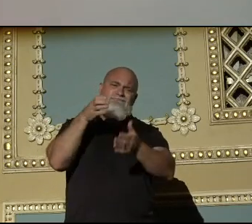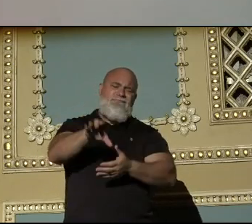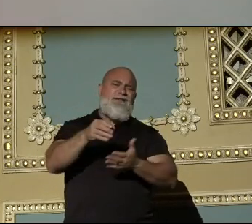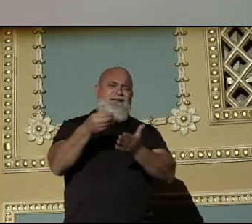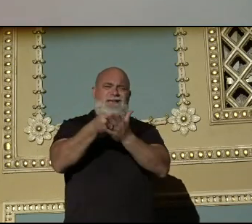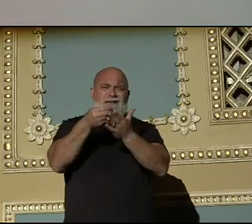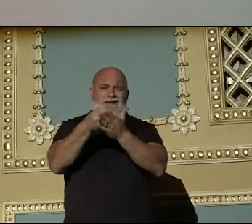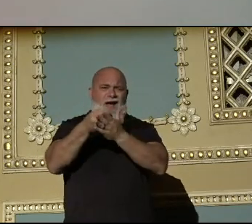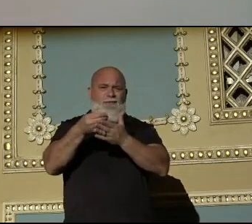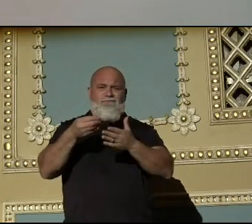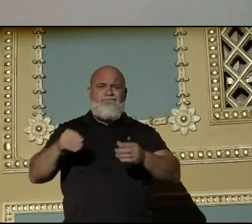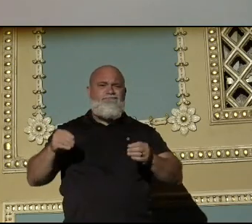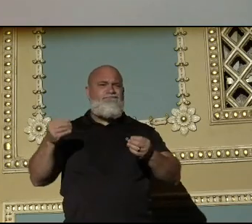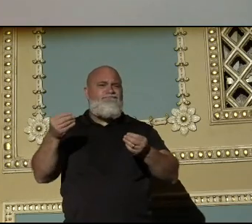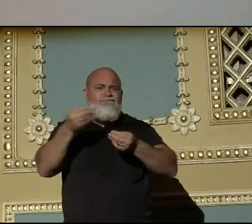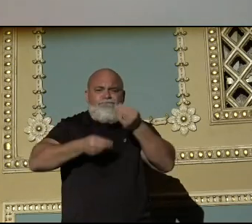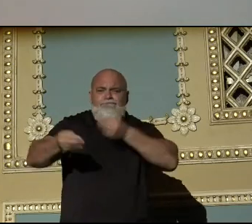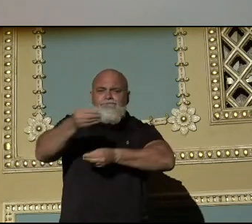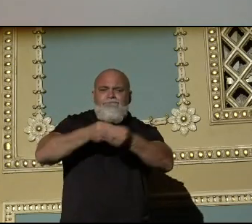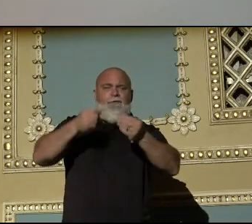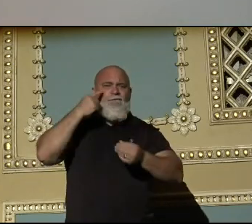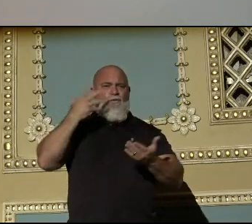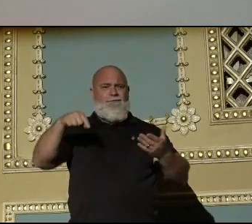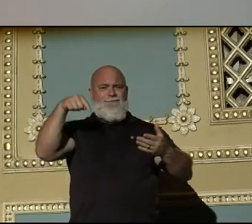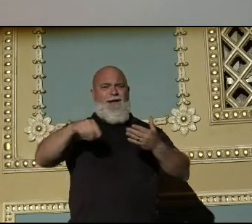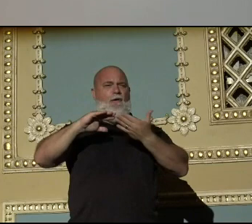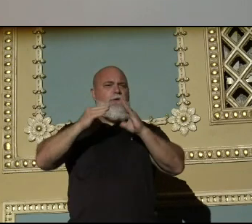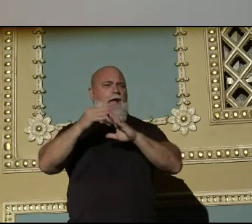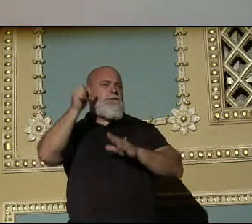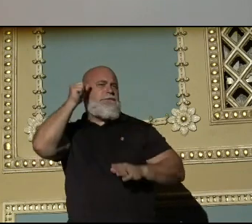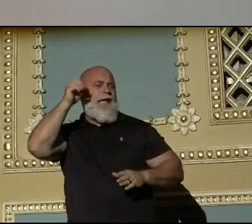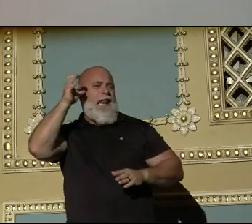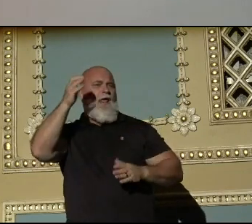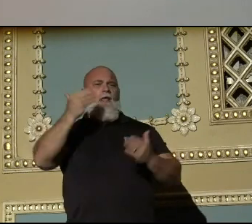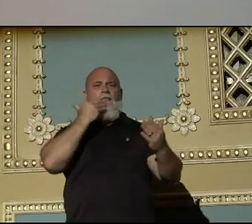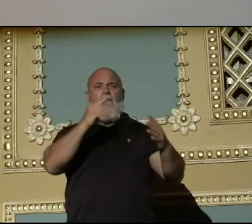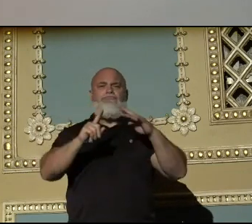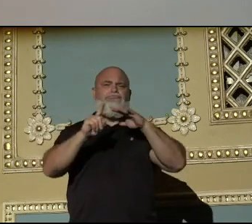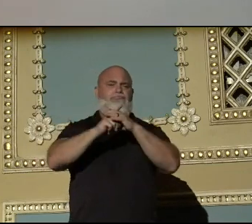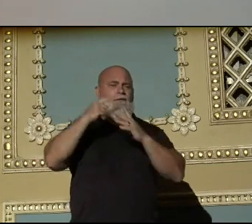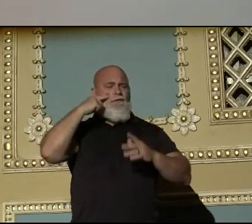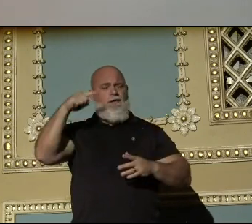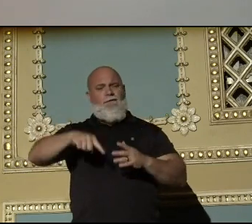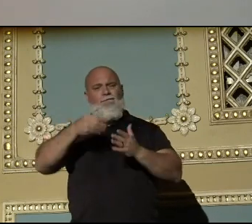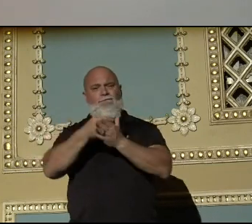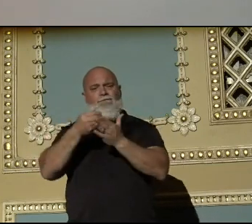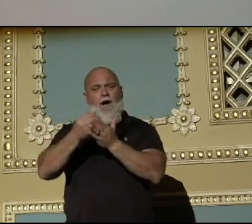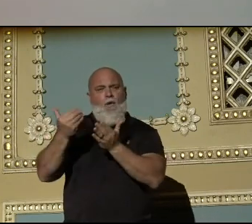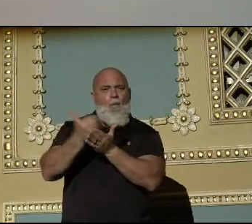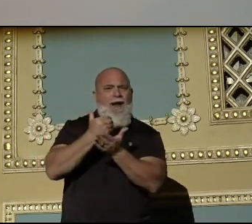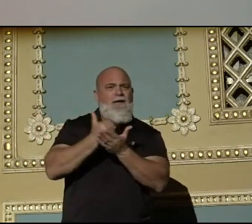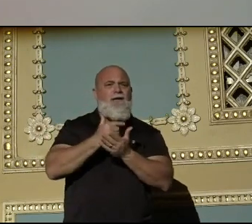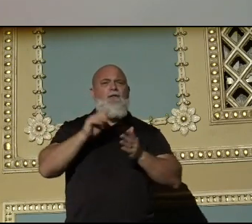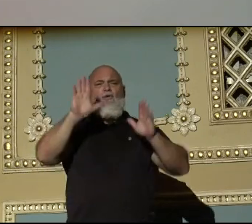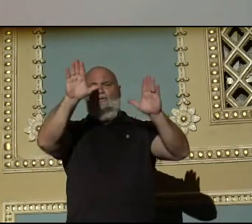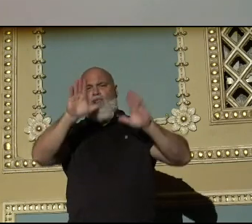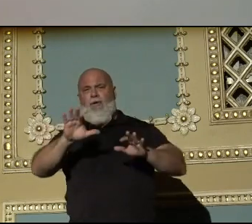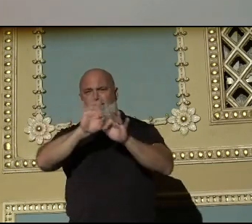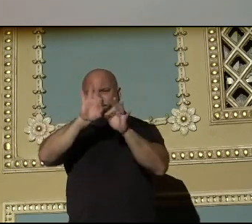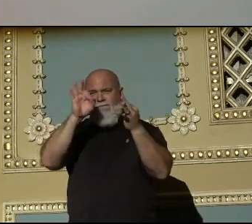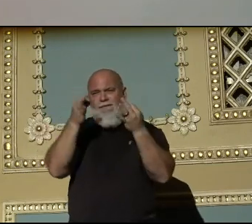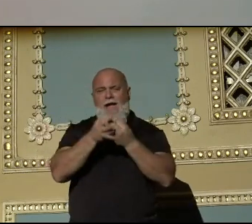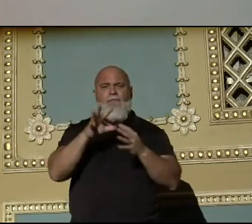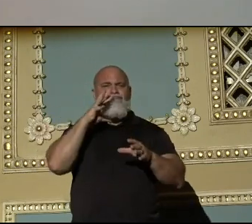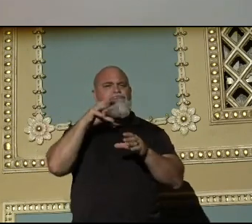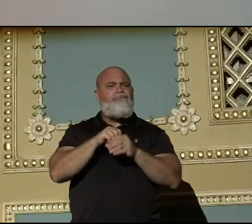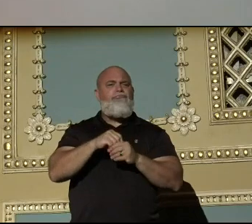downtown. So on behalf of Great Theater, thank you for attending this fundraiser. Thank you for being a part of the Great family and the Paramount Center for